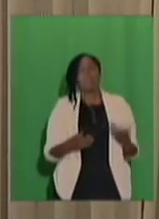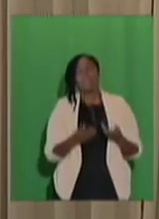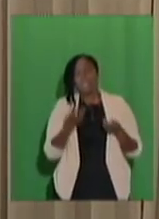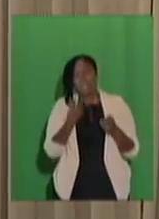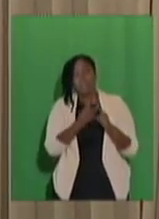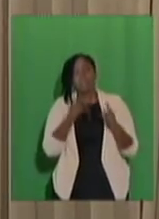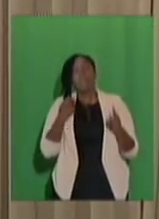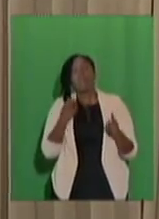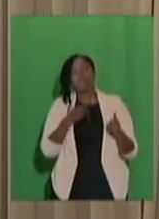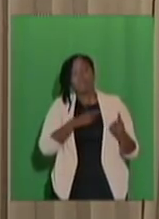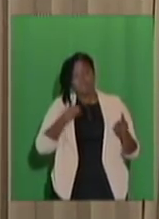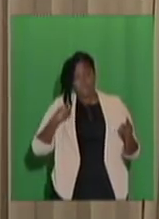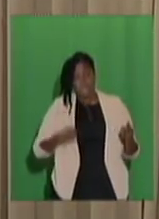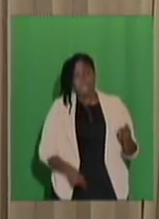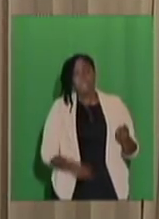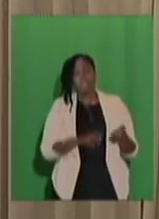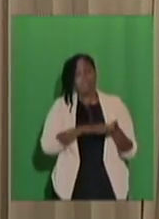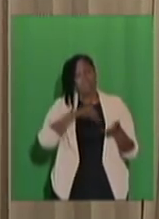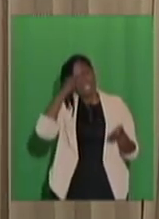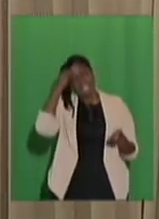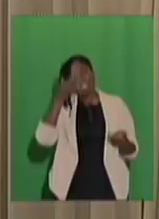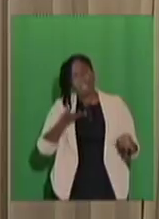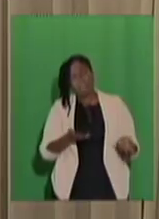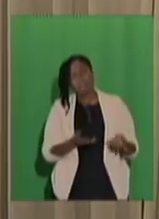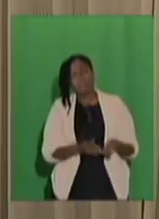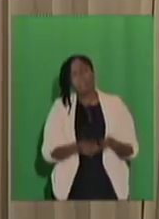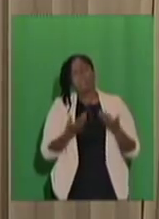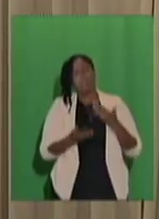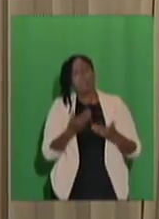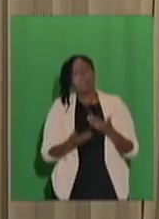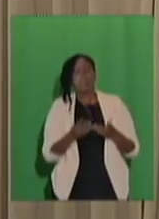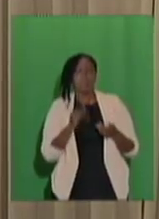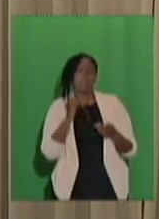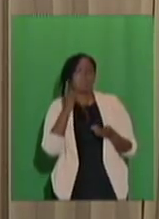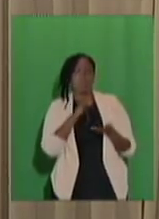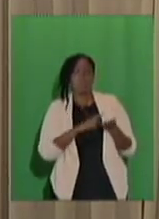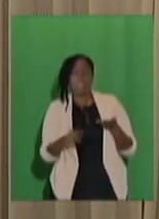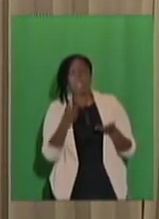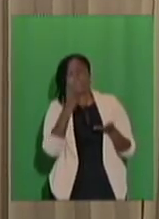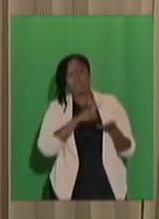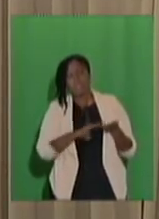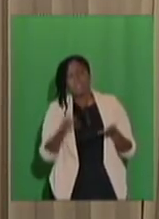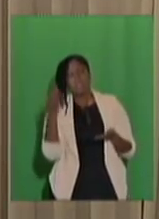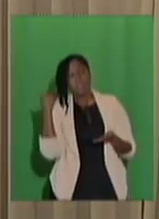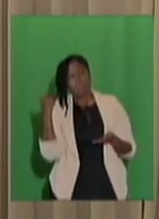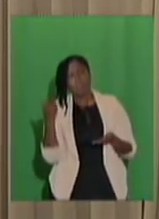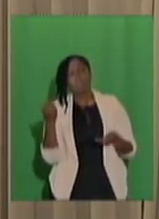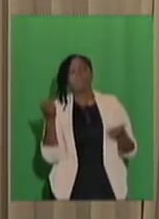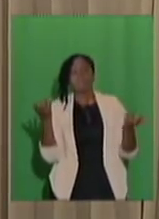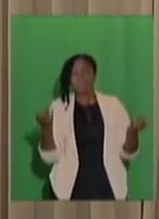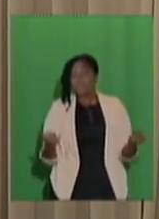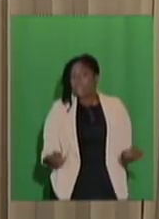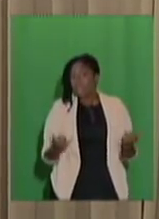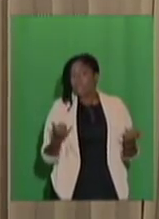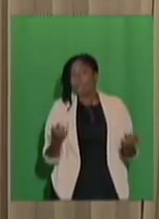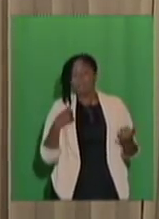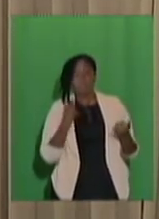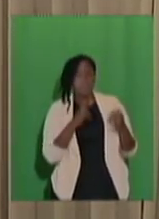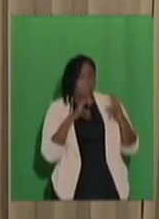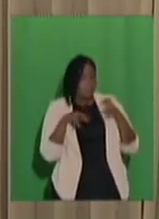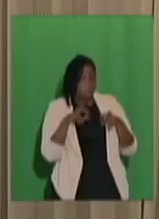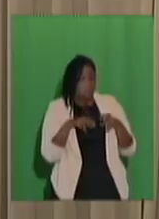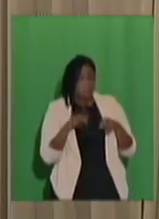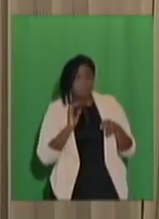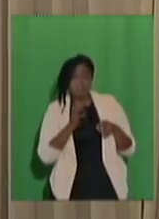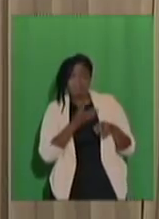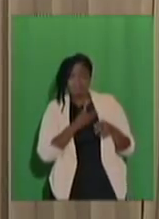a month or 3 weeks ago, and we have been using globally to give us an idea, a sense based on our numbers, what we should